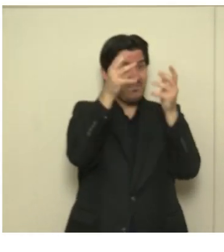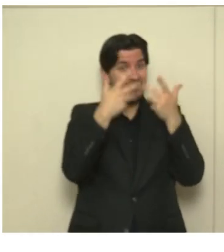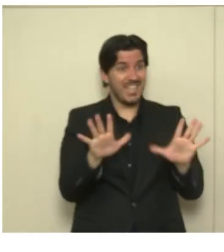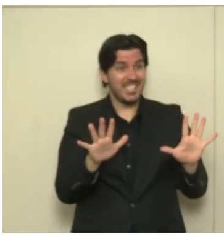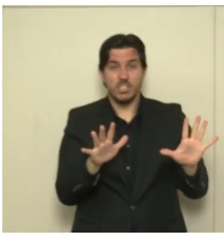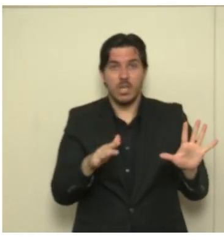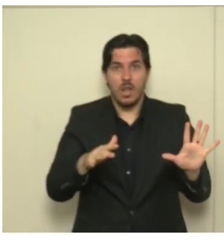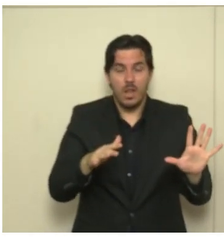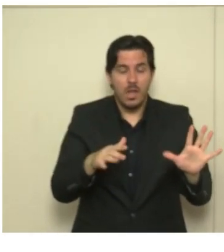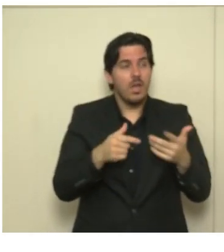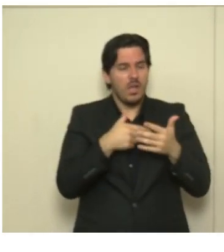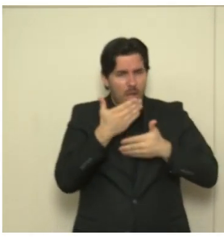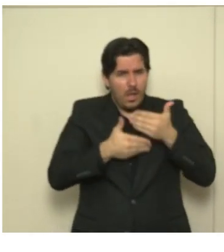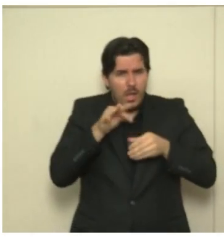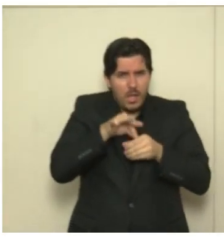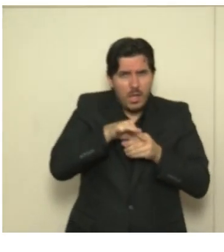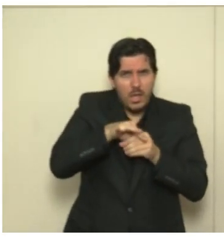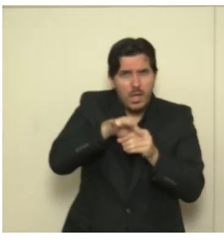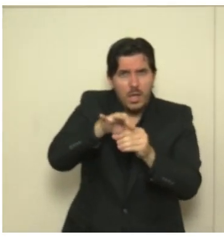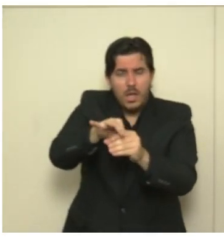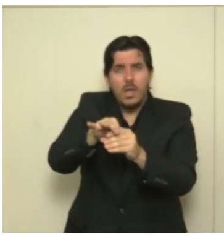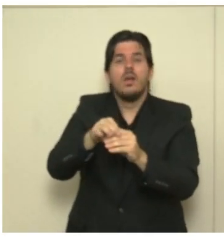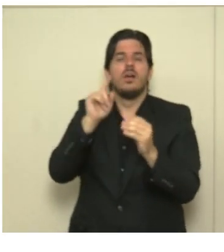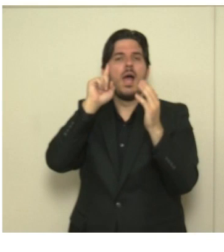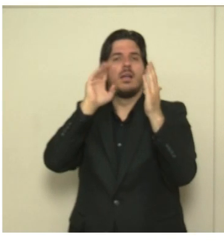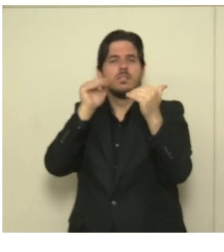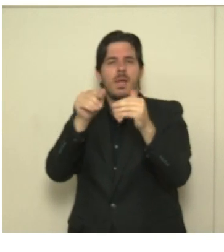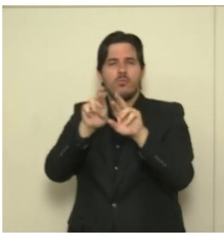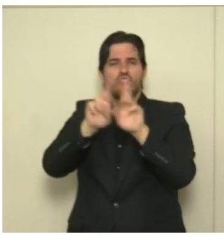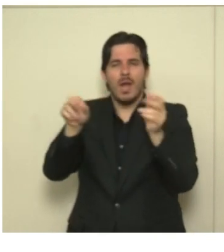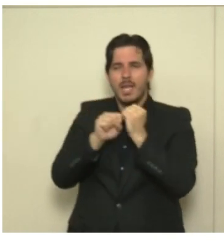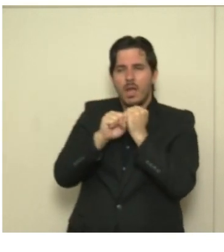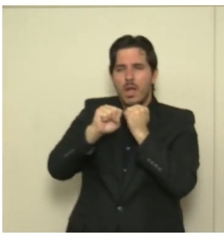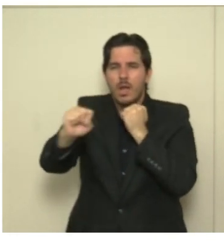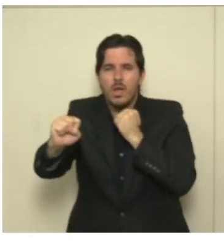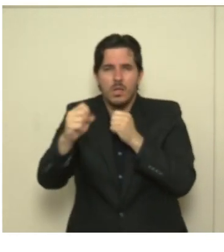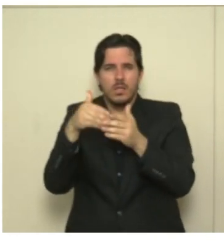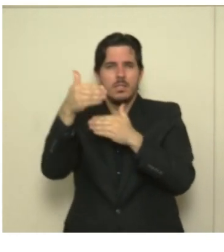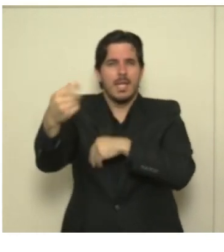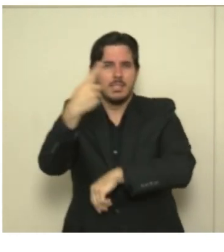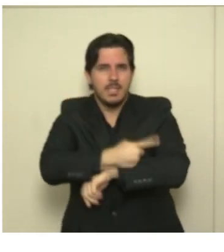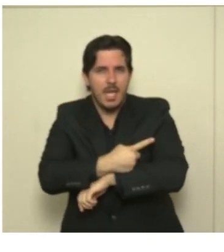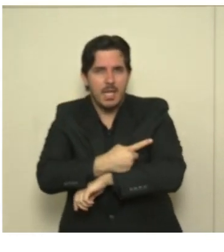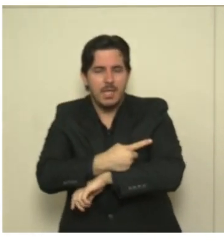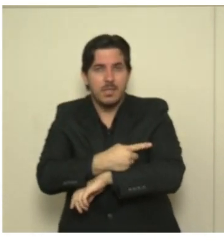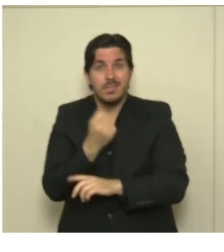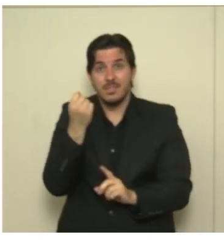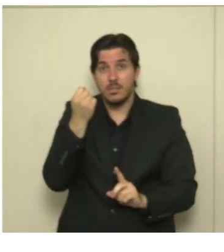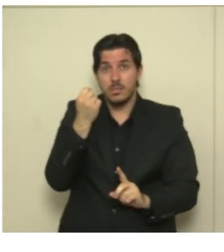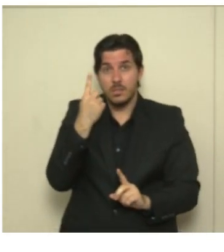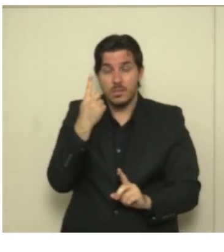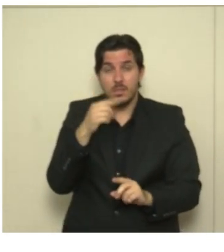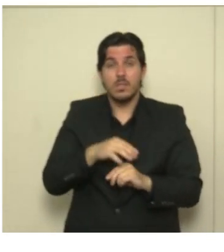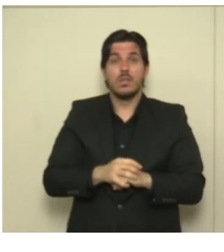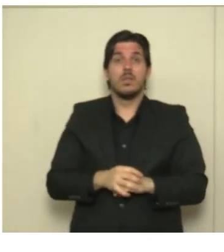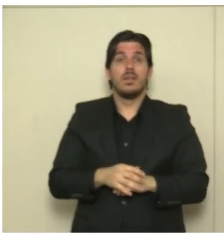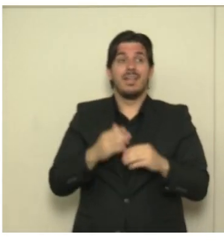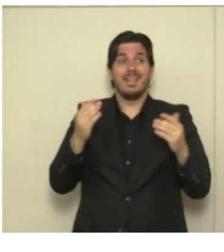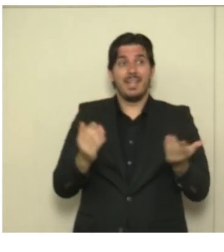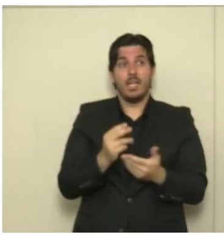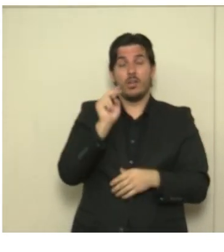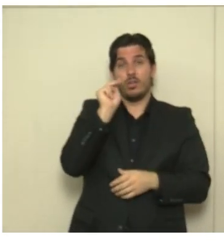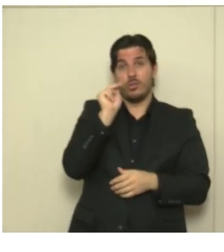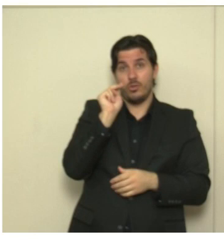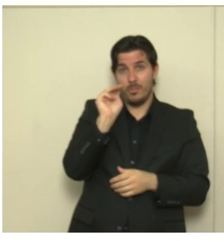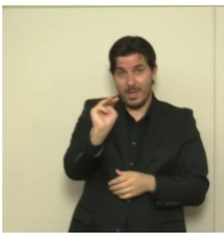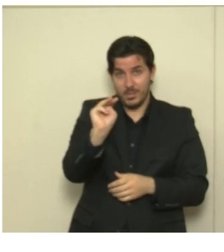every single election. We've never conducted an election in New Mexico or in any other state where every single vote was